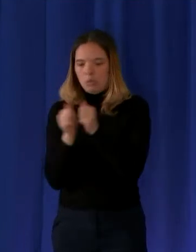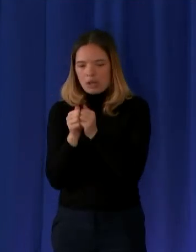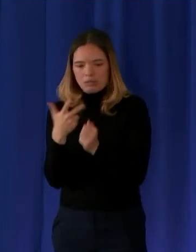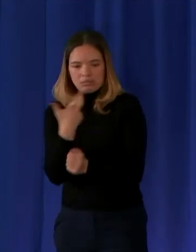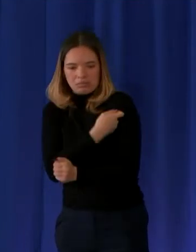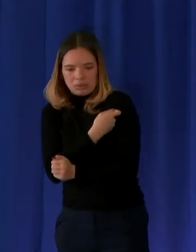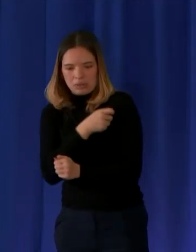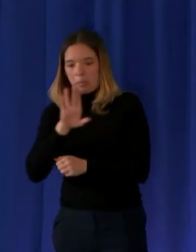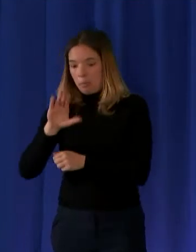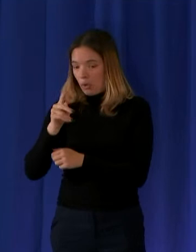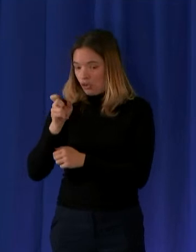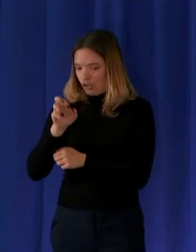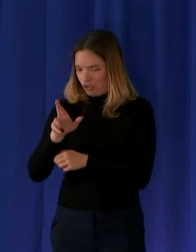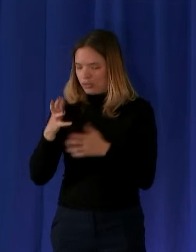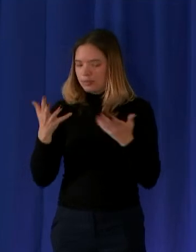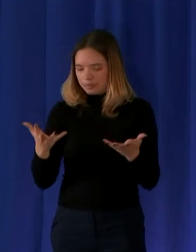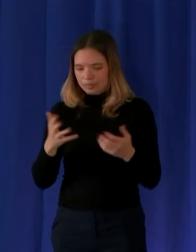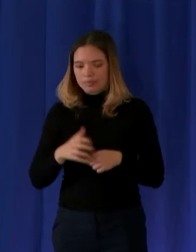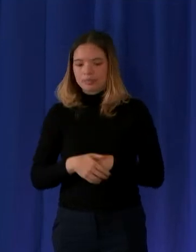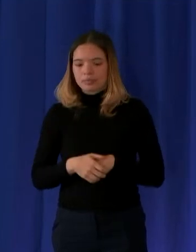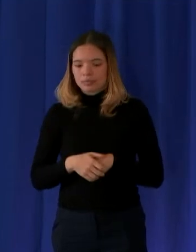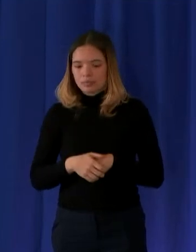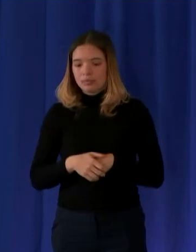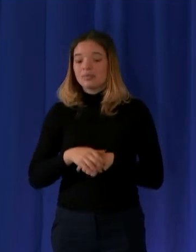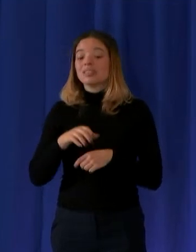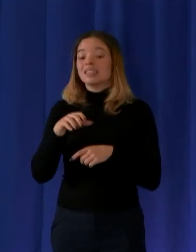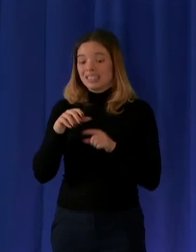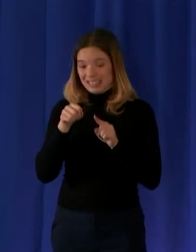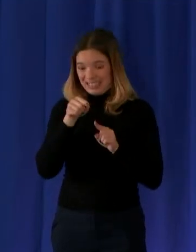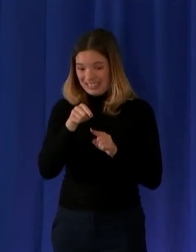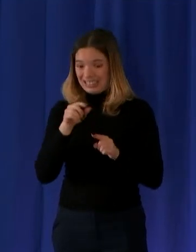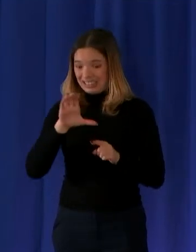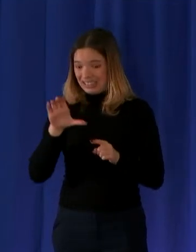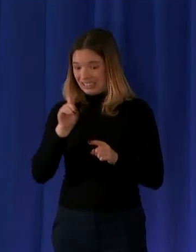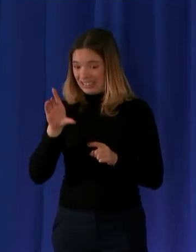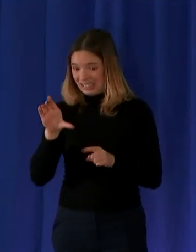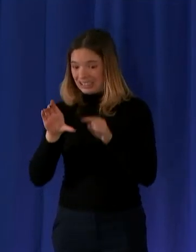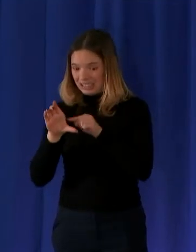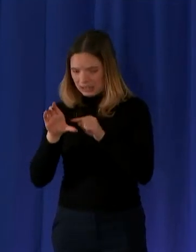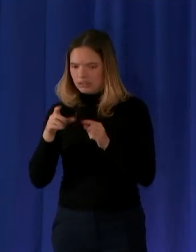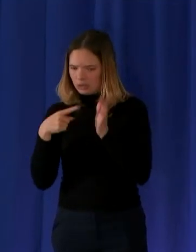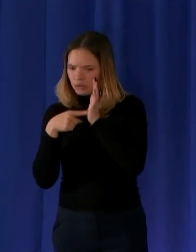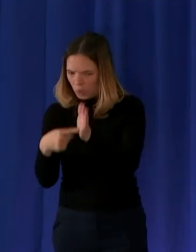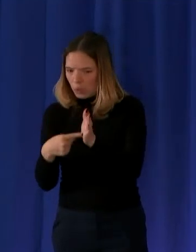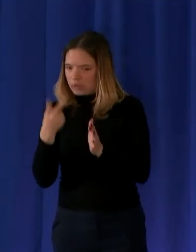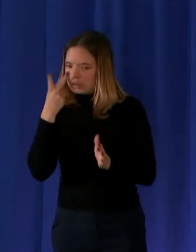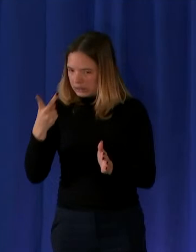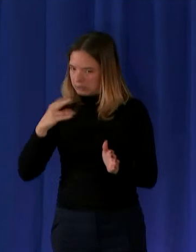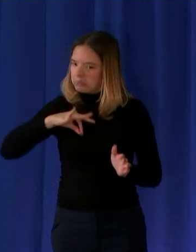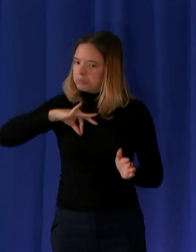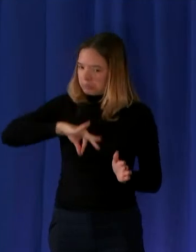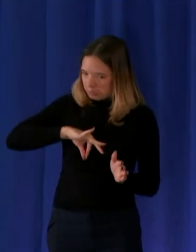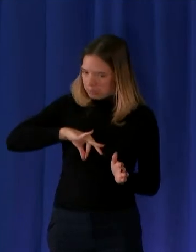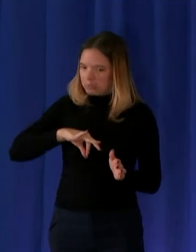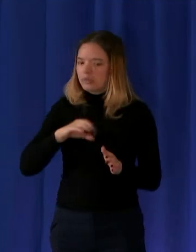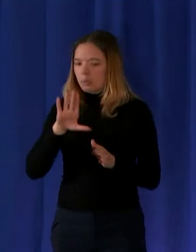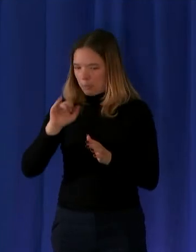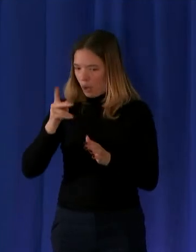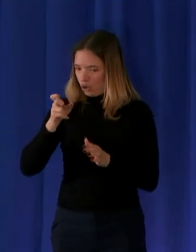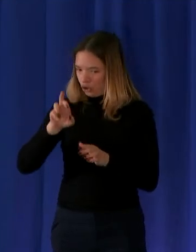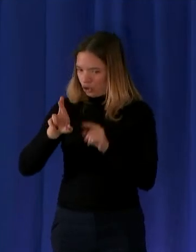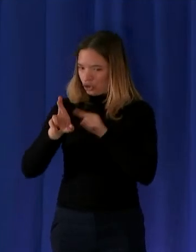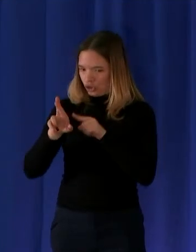this chart that the CDC has published. They have a couple other ones that show some of the benefits of getting